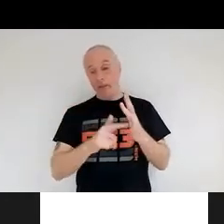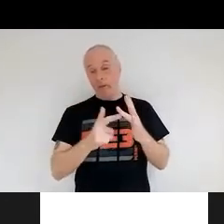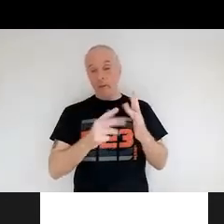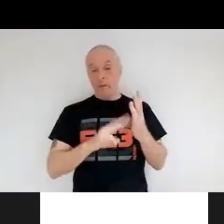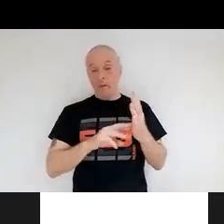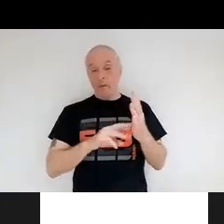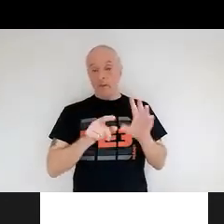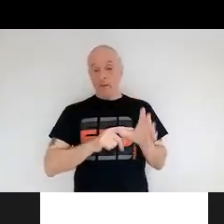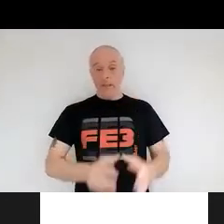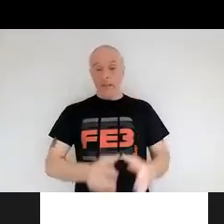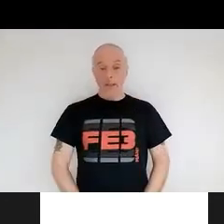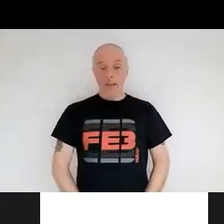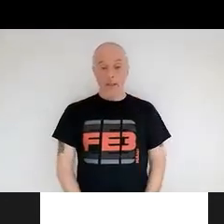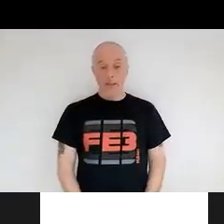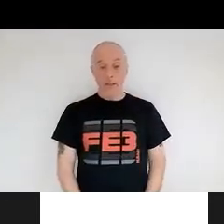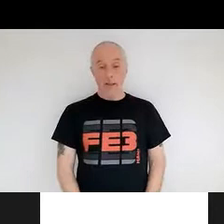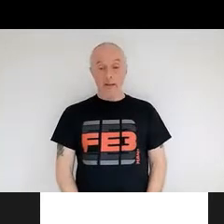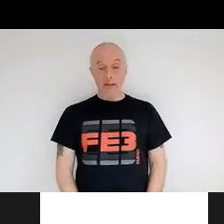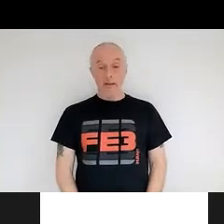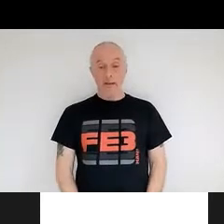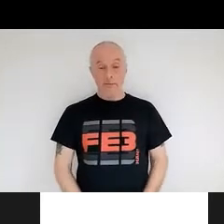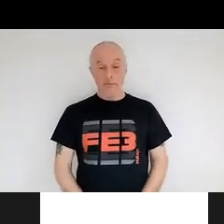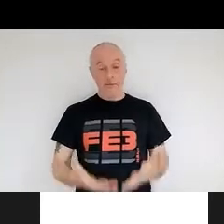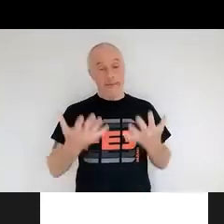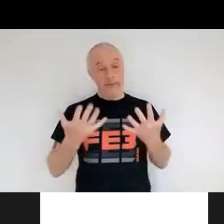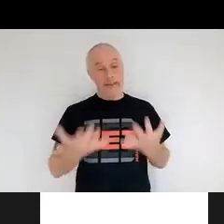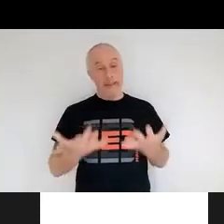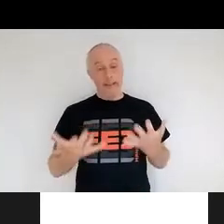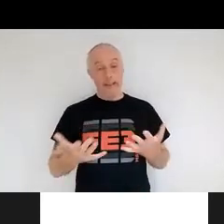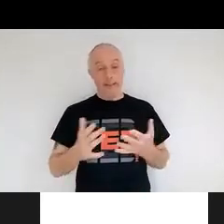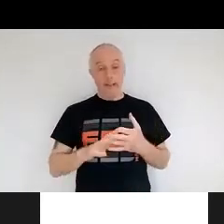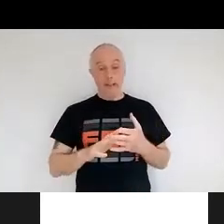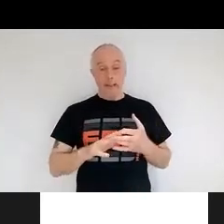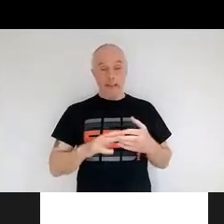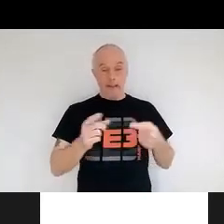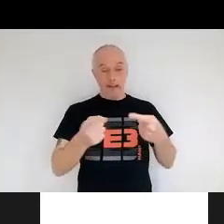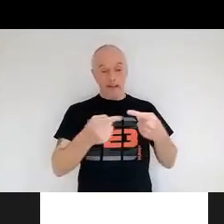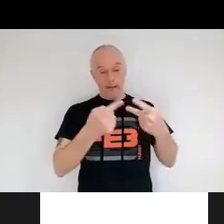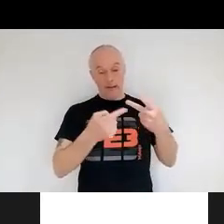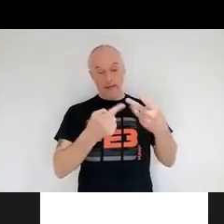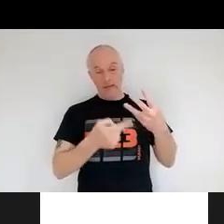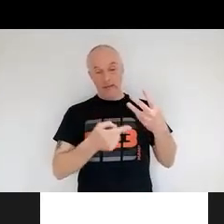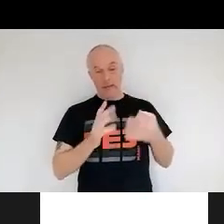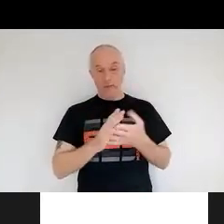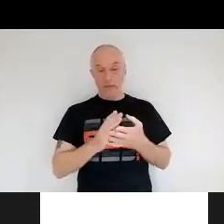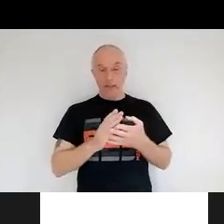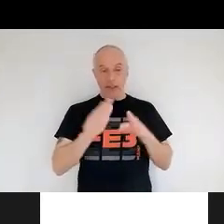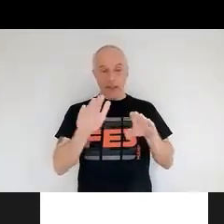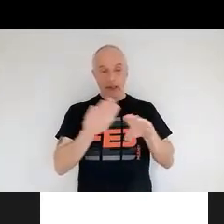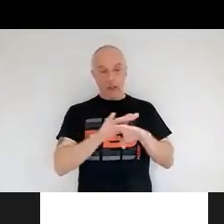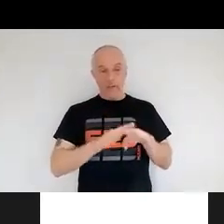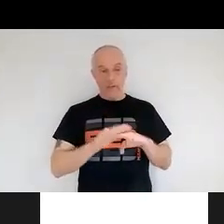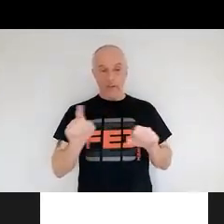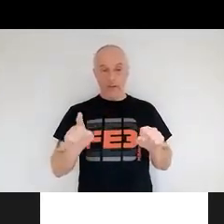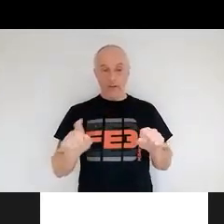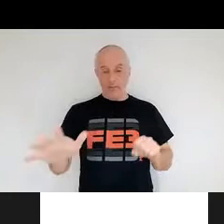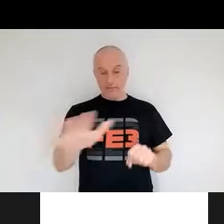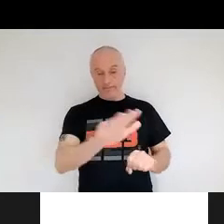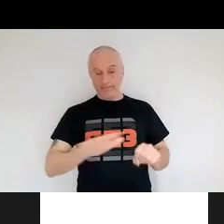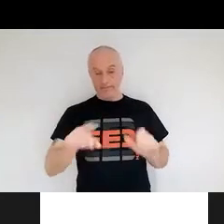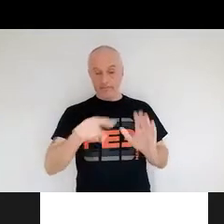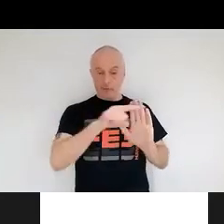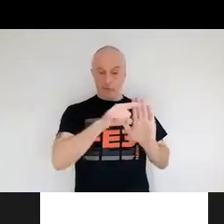So, what I'm looking to go over today is, first of all, to just cover off the regulatory landscape that we currently sit